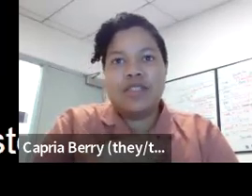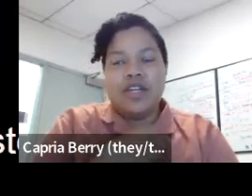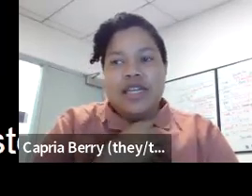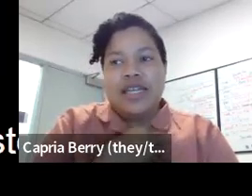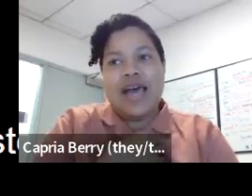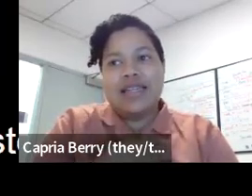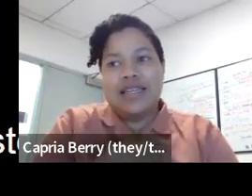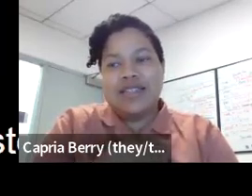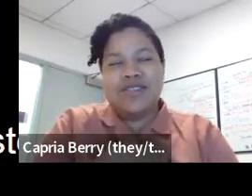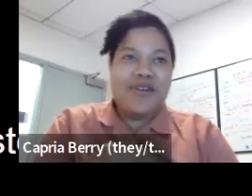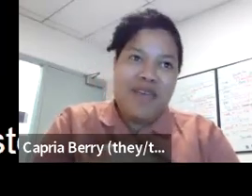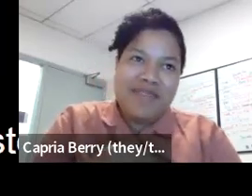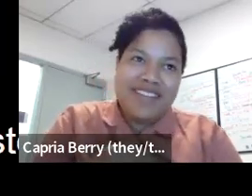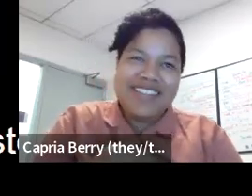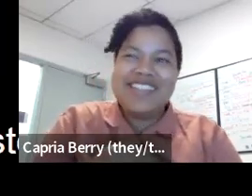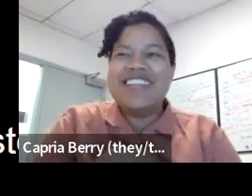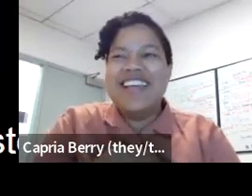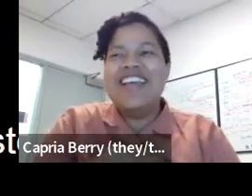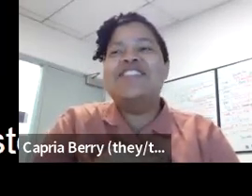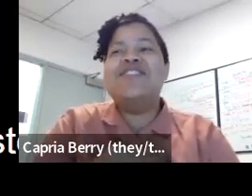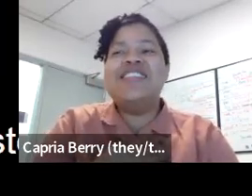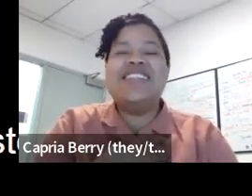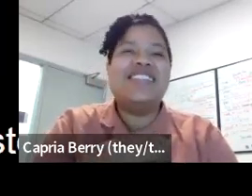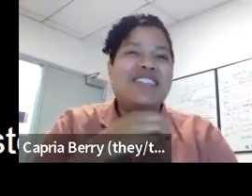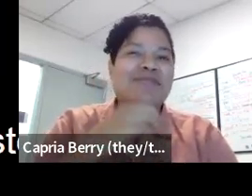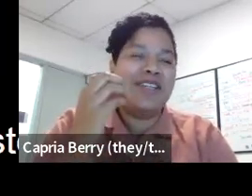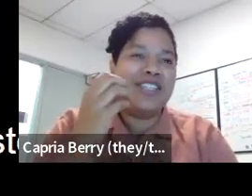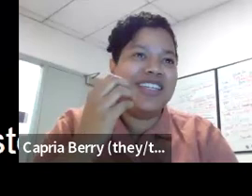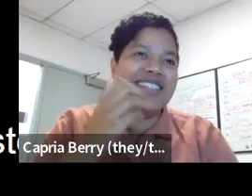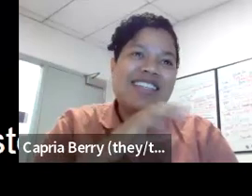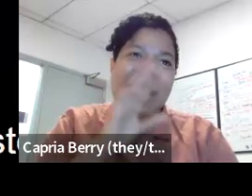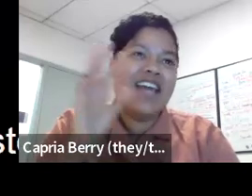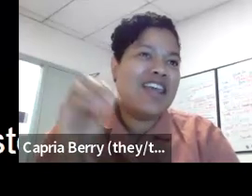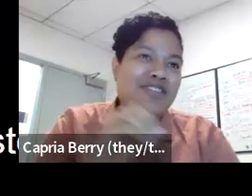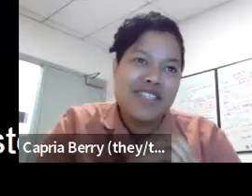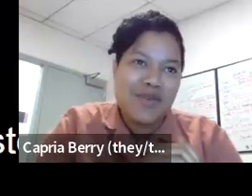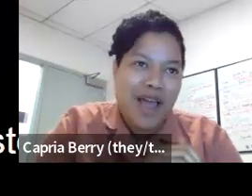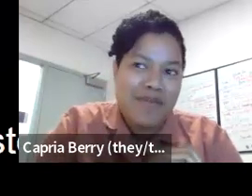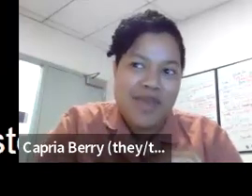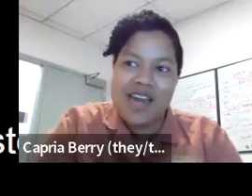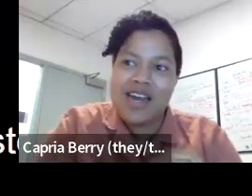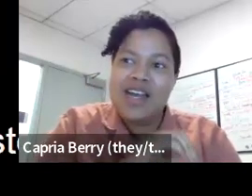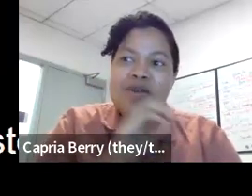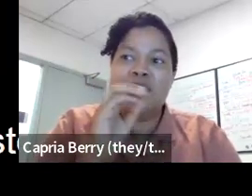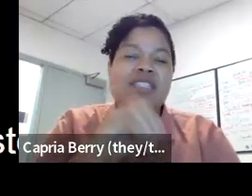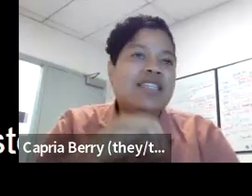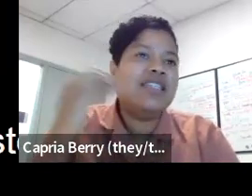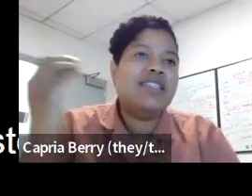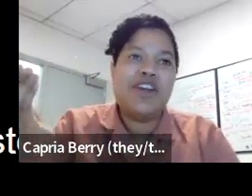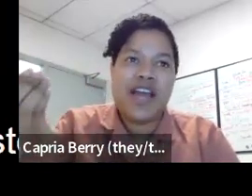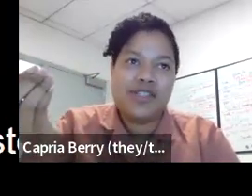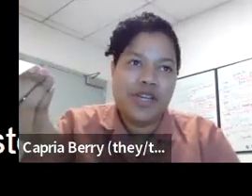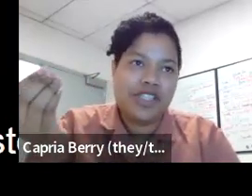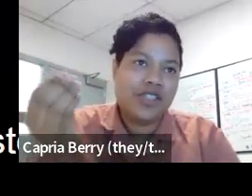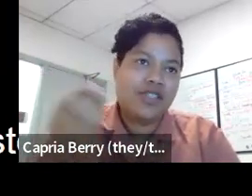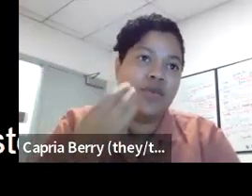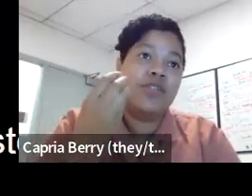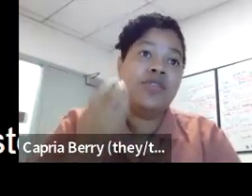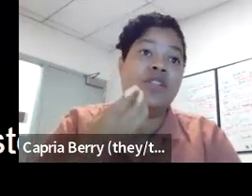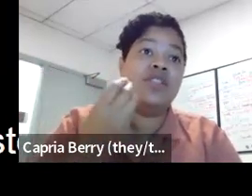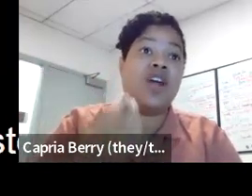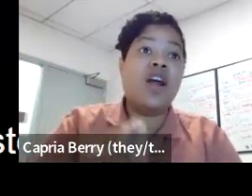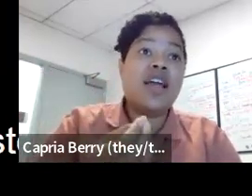me search and thinking of writing myself into existence. I've studied higher